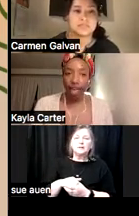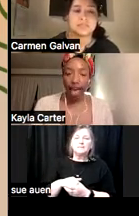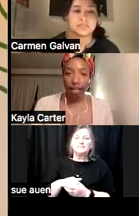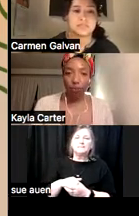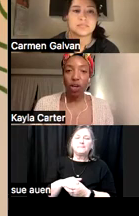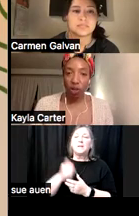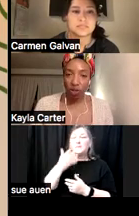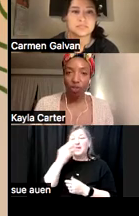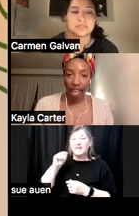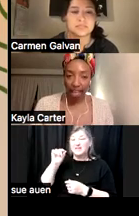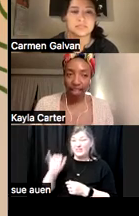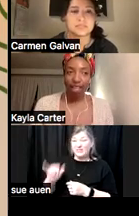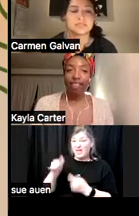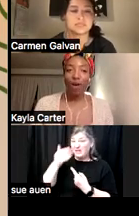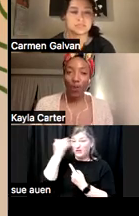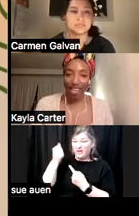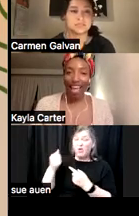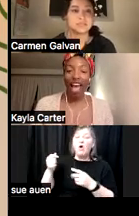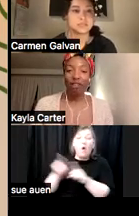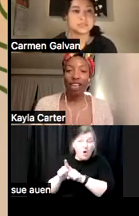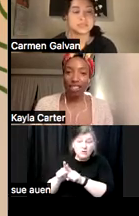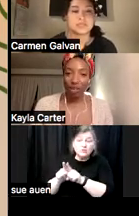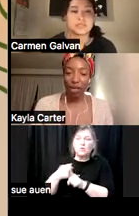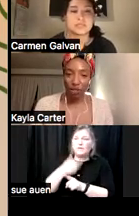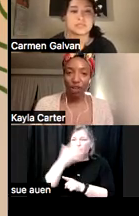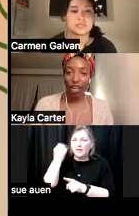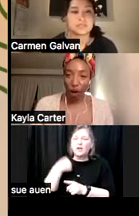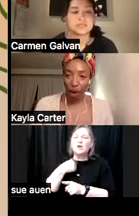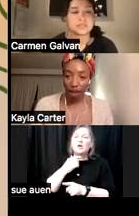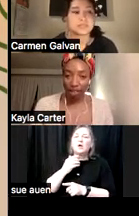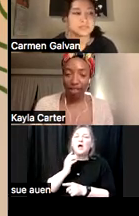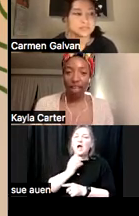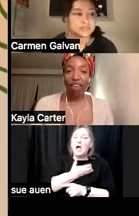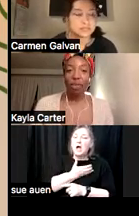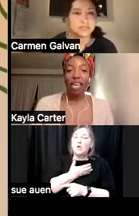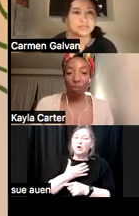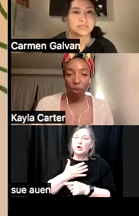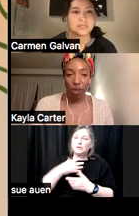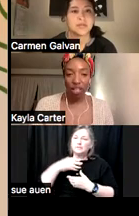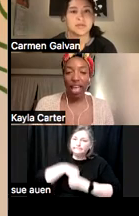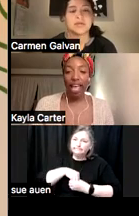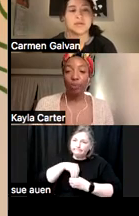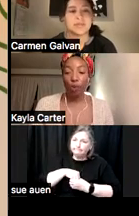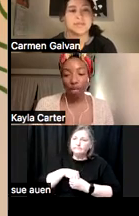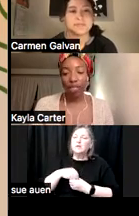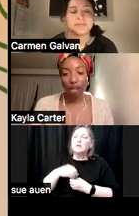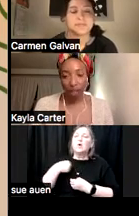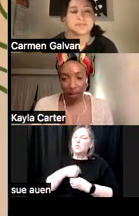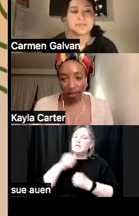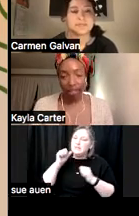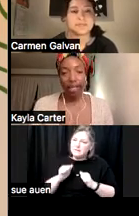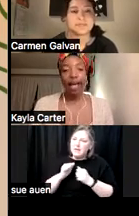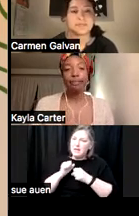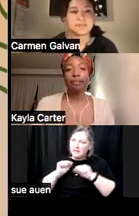Because of that, we also forget that we have a deep history in our bodies of being capable and supporting each